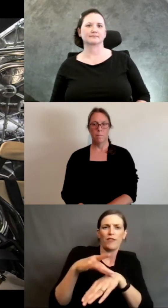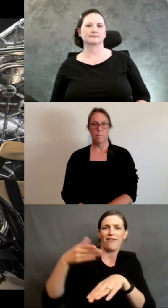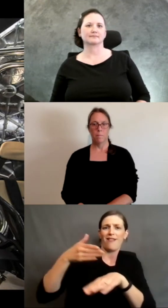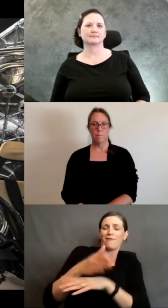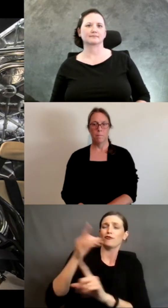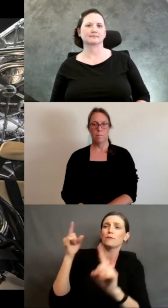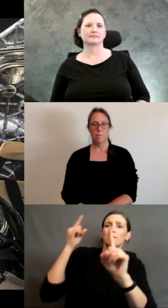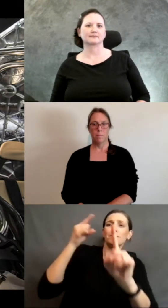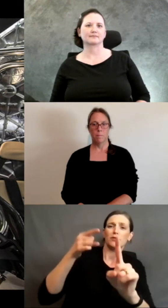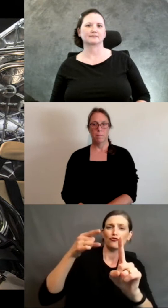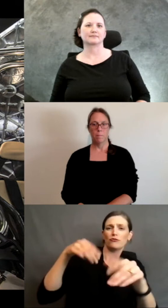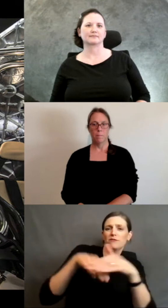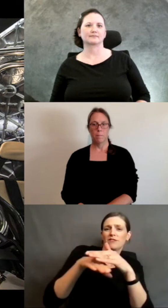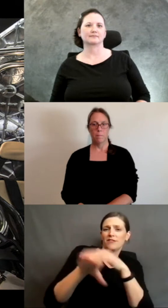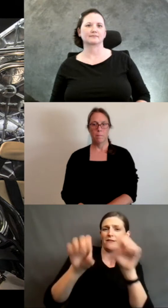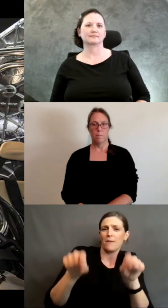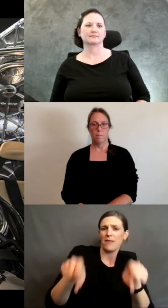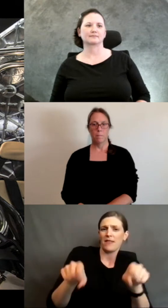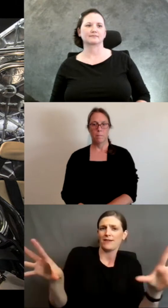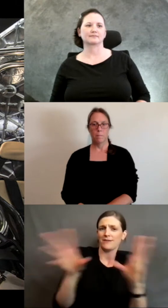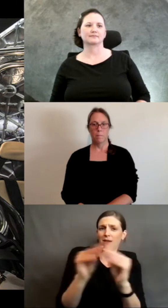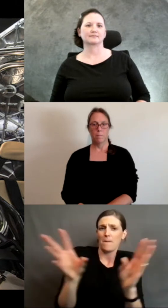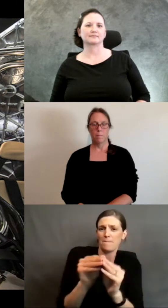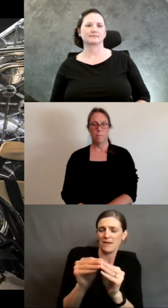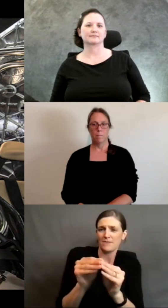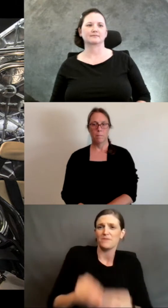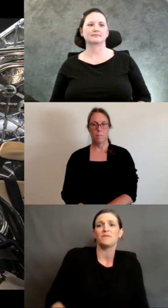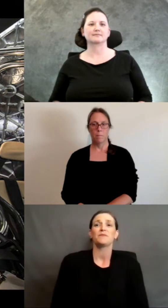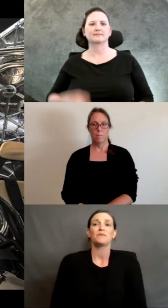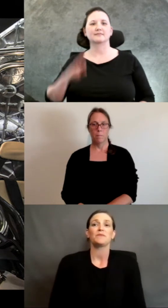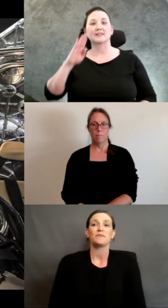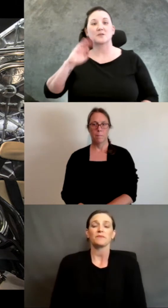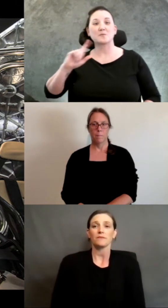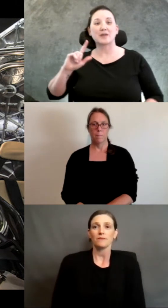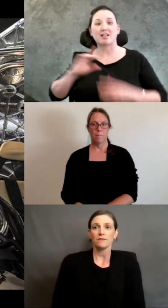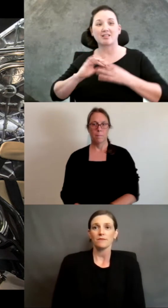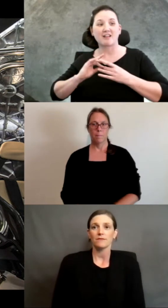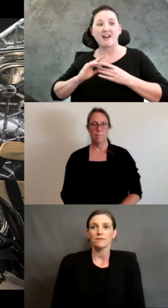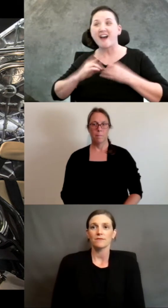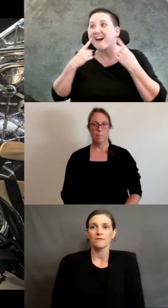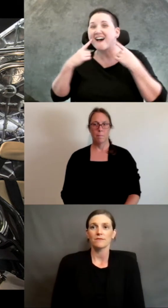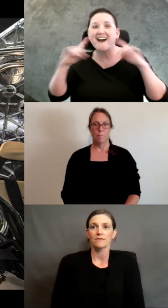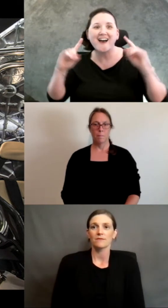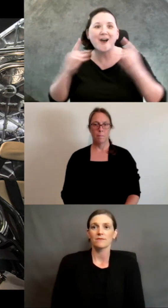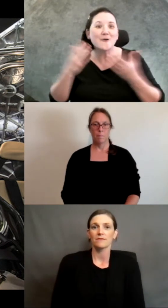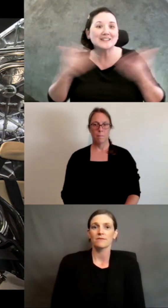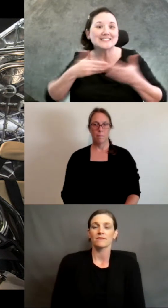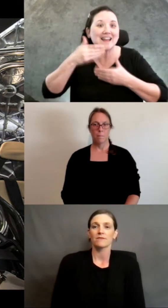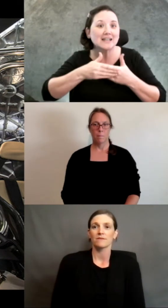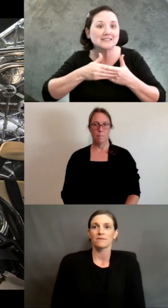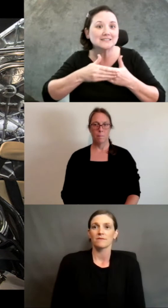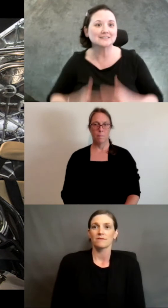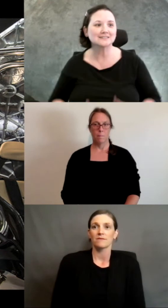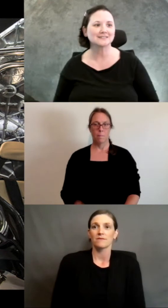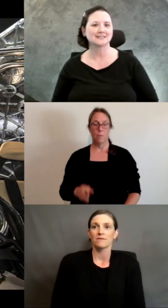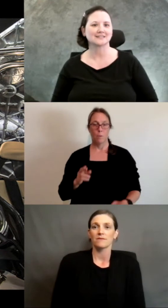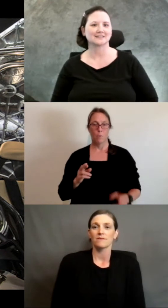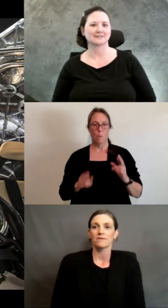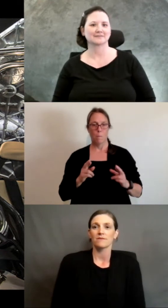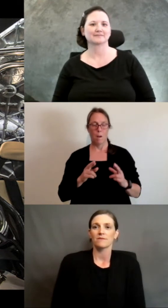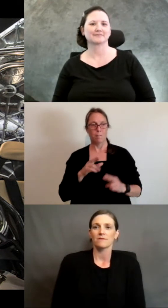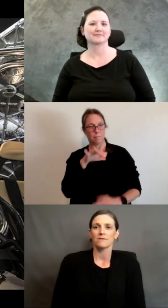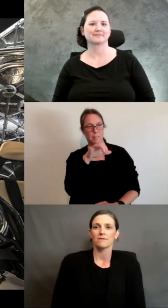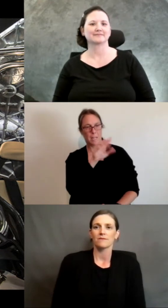Summit. What a success! What's next? Indeed, Bill. It all makes me want